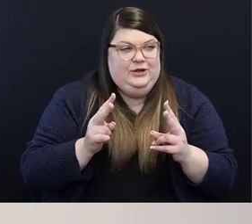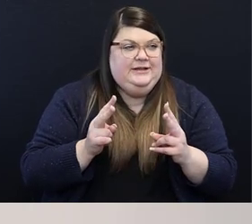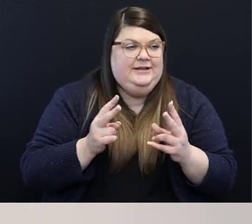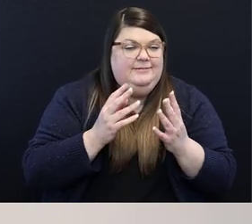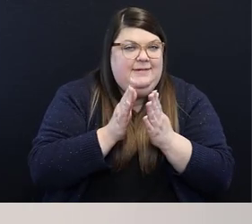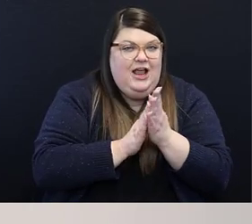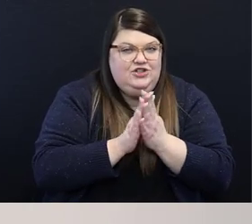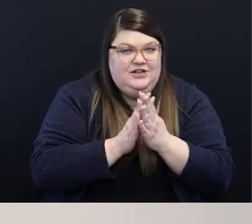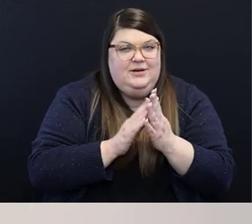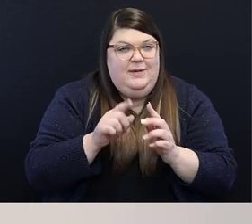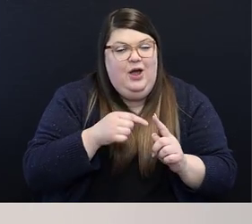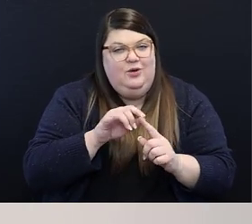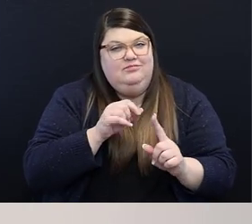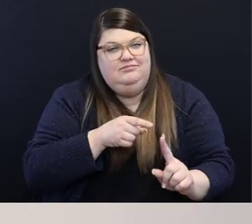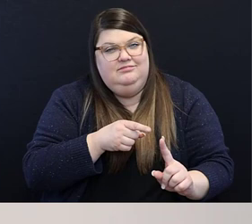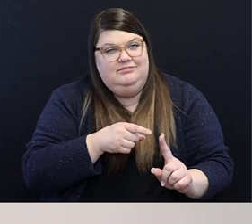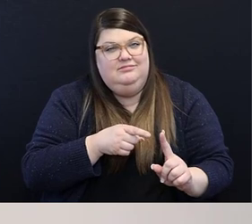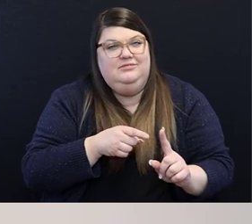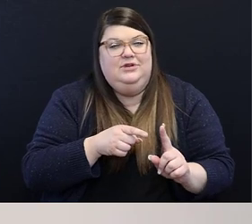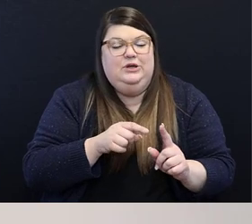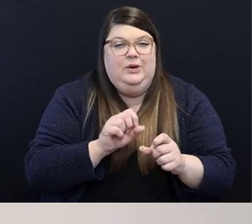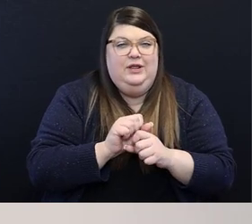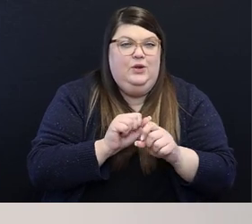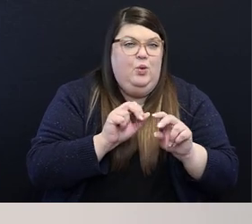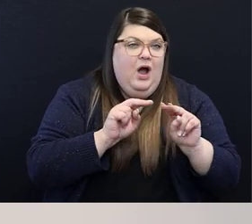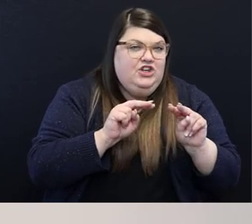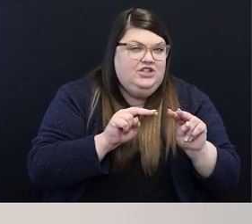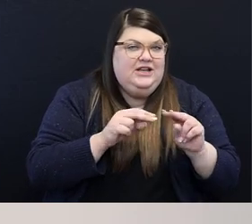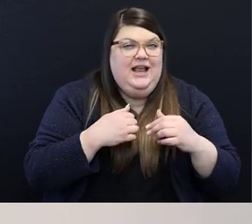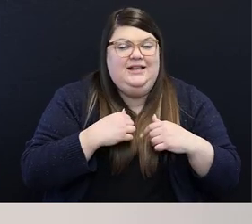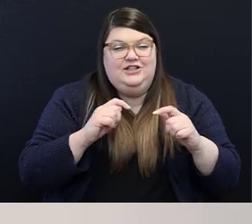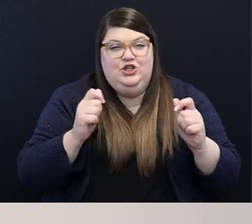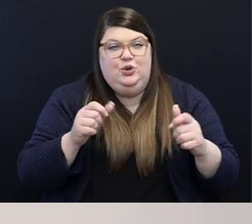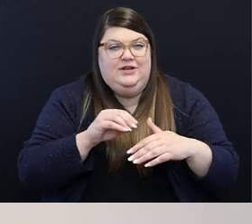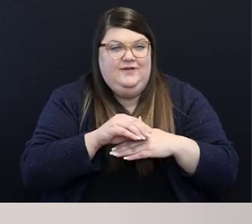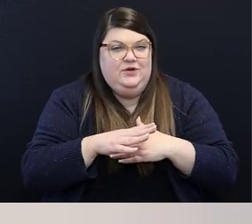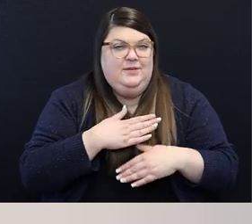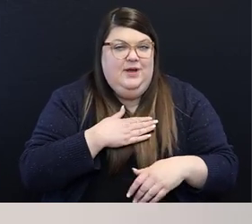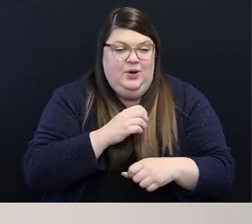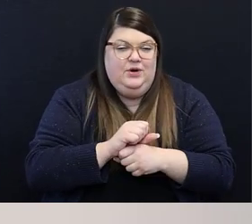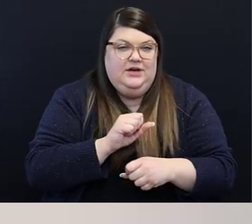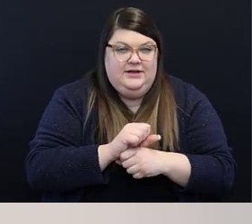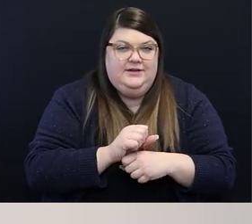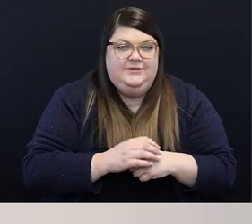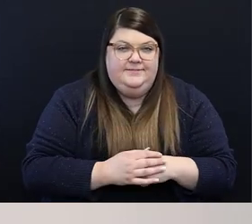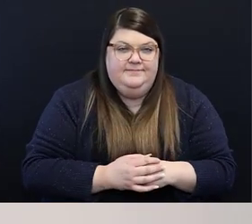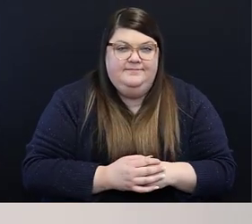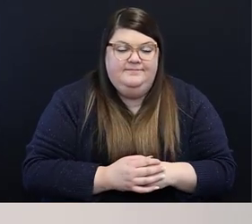really passionate about in terms of watching, and has a huge influence on my work,